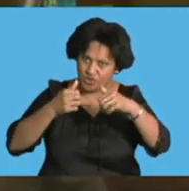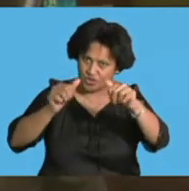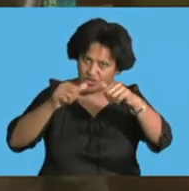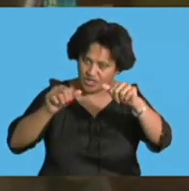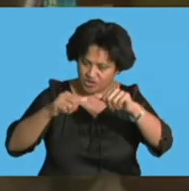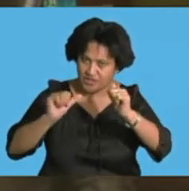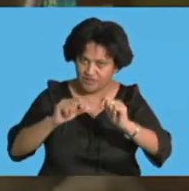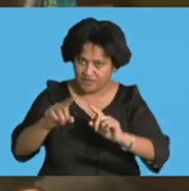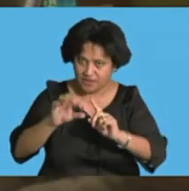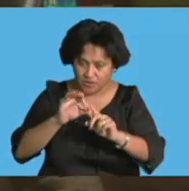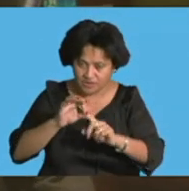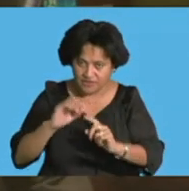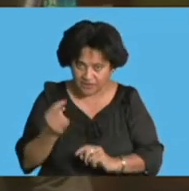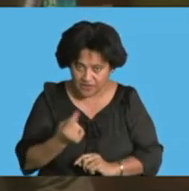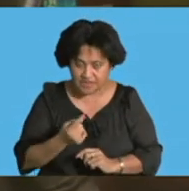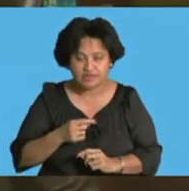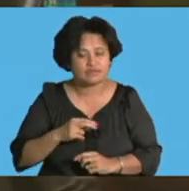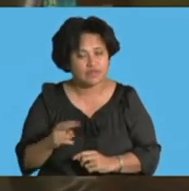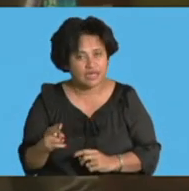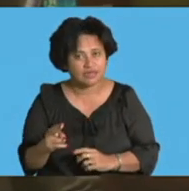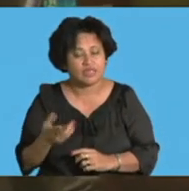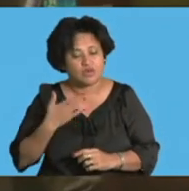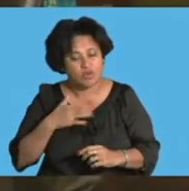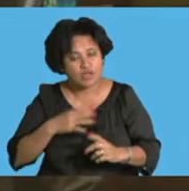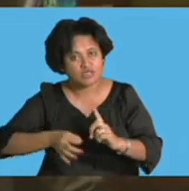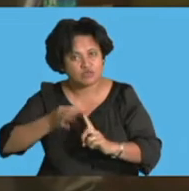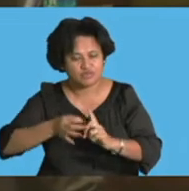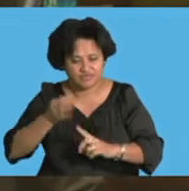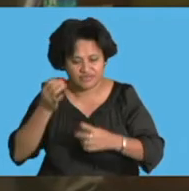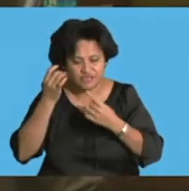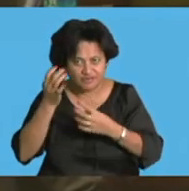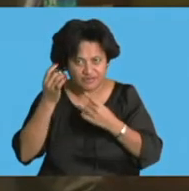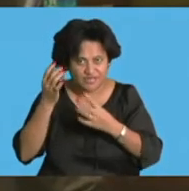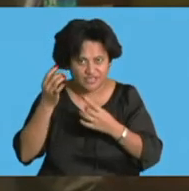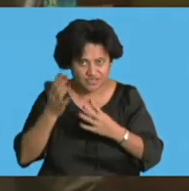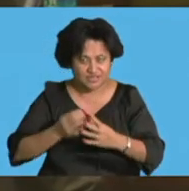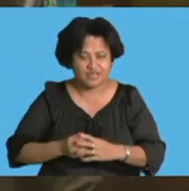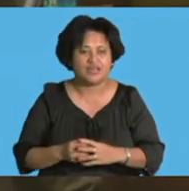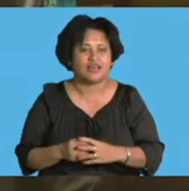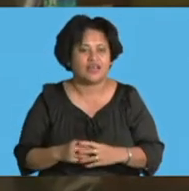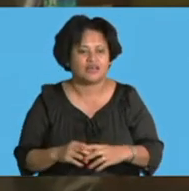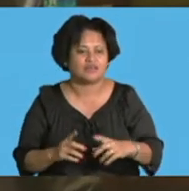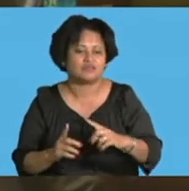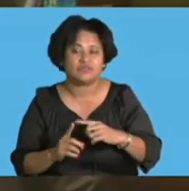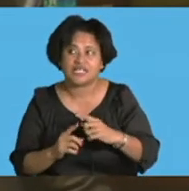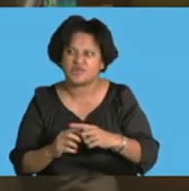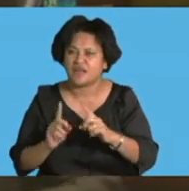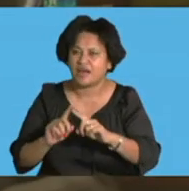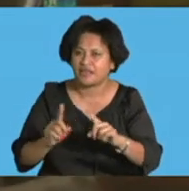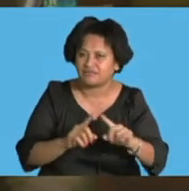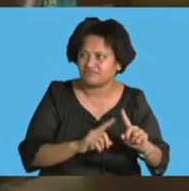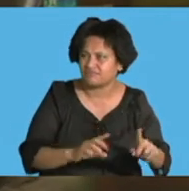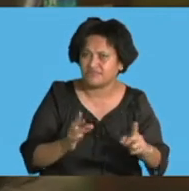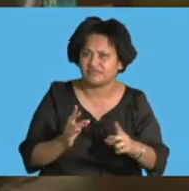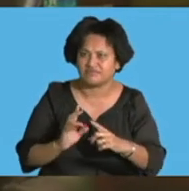infrastructure to position for the future, improving information utilization and coordination amongst various organizations to achieve